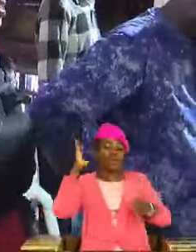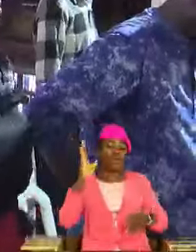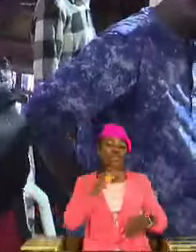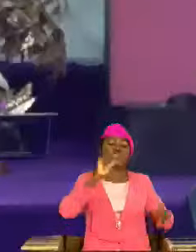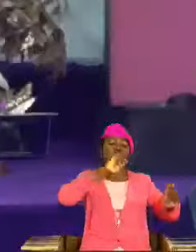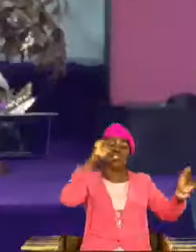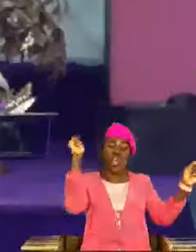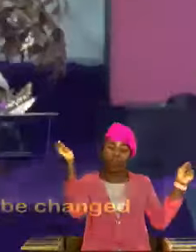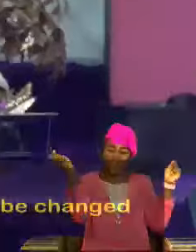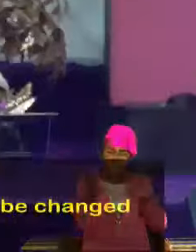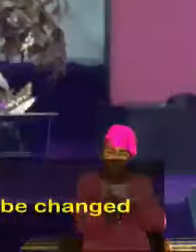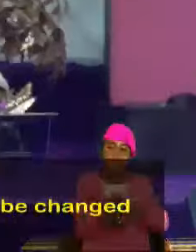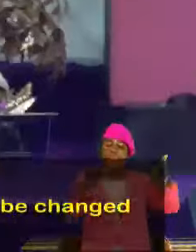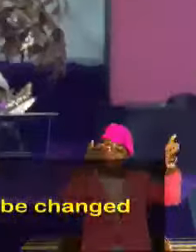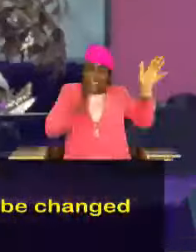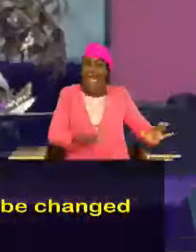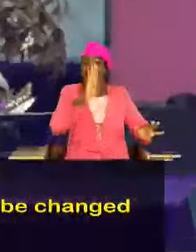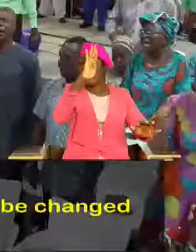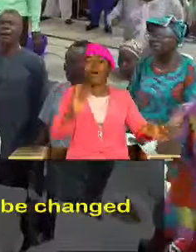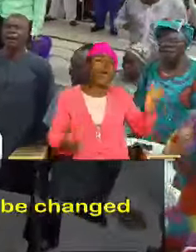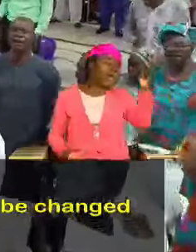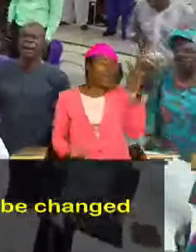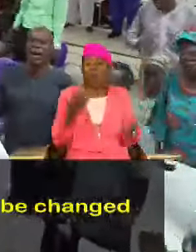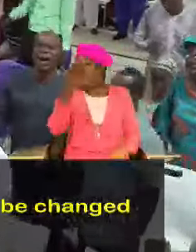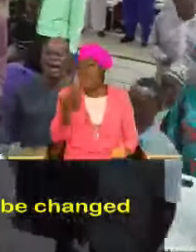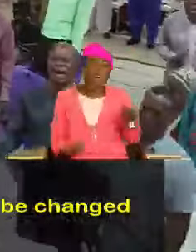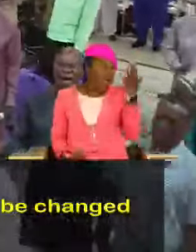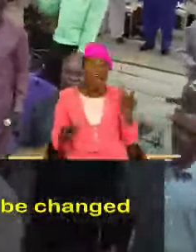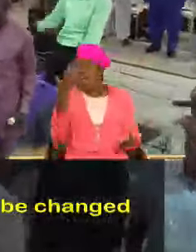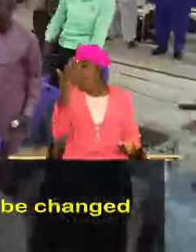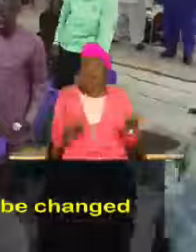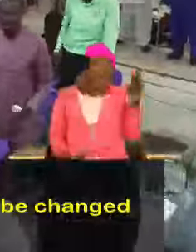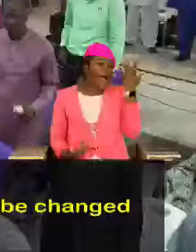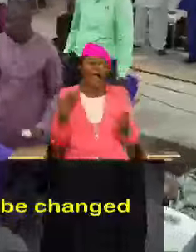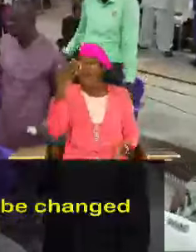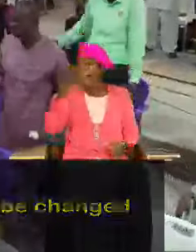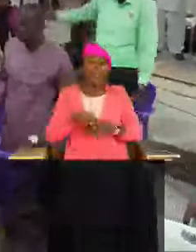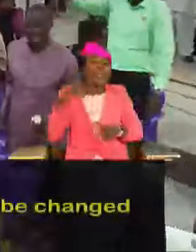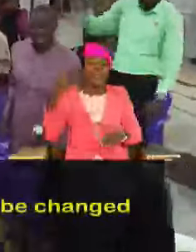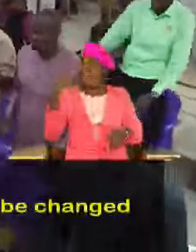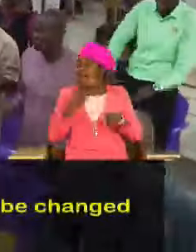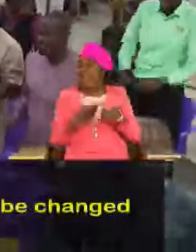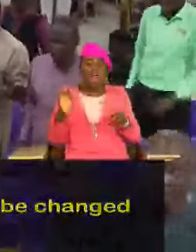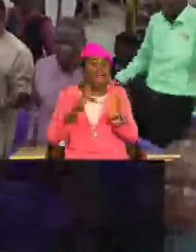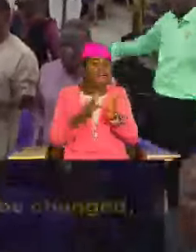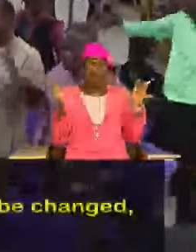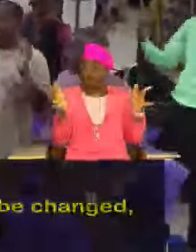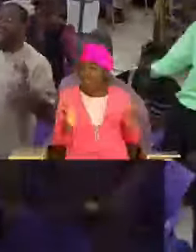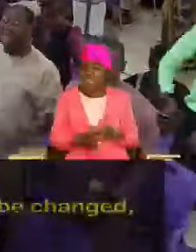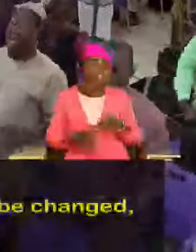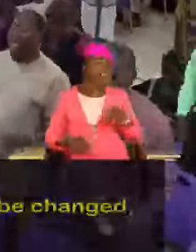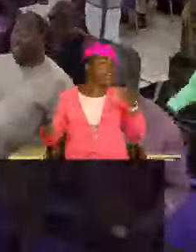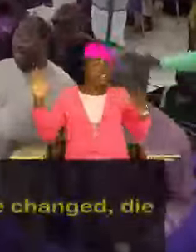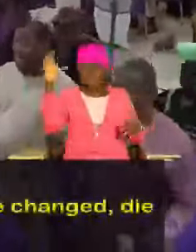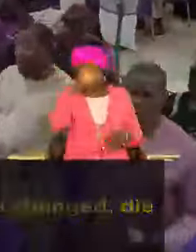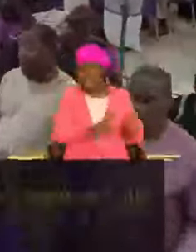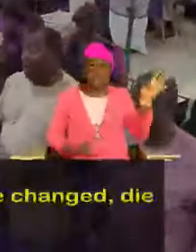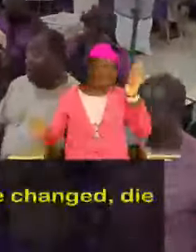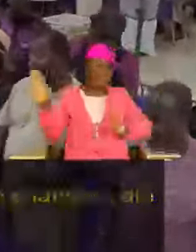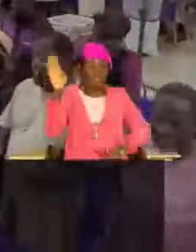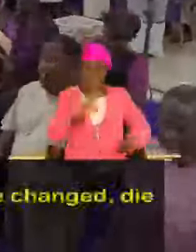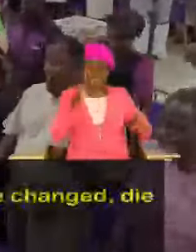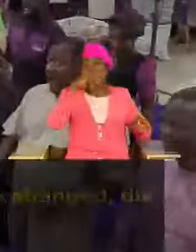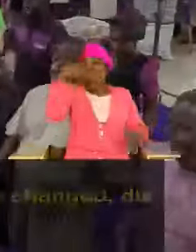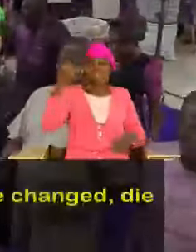louder die by fire in the name of Jesus